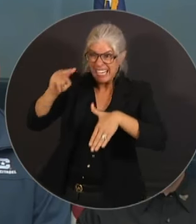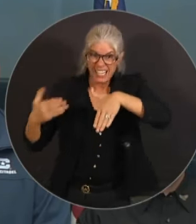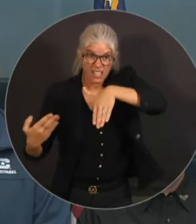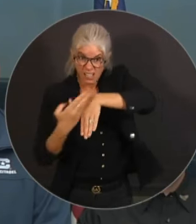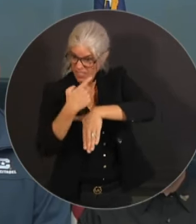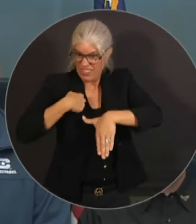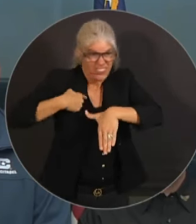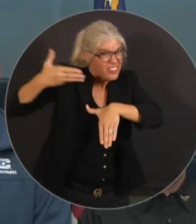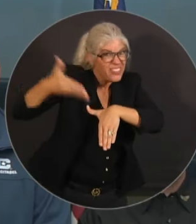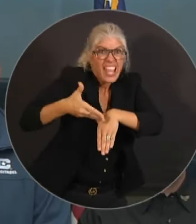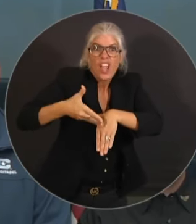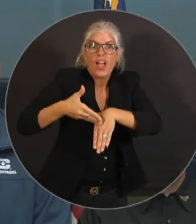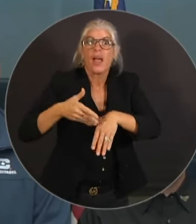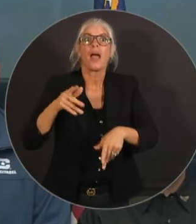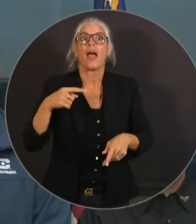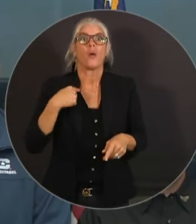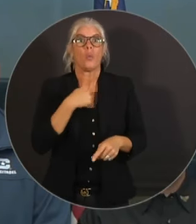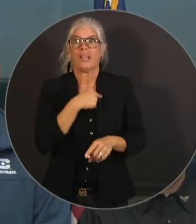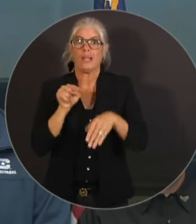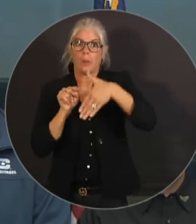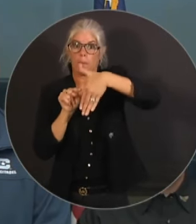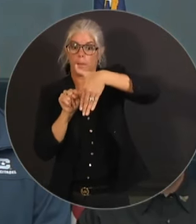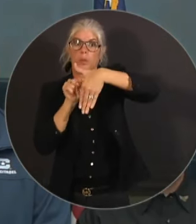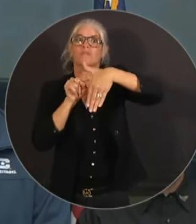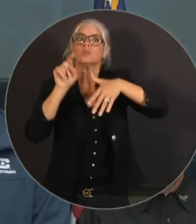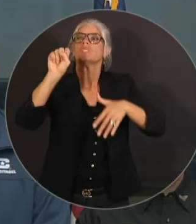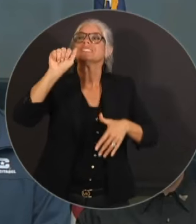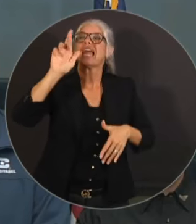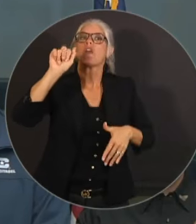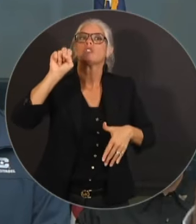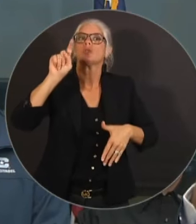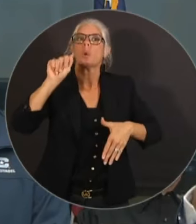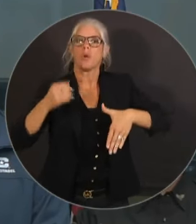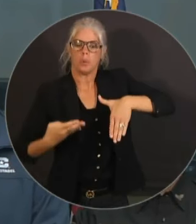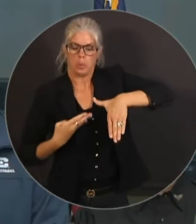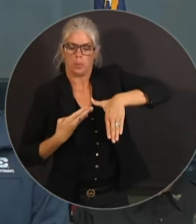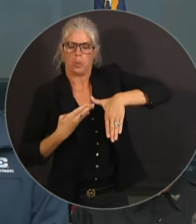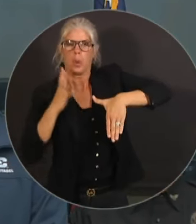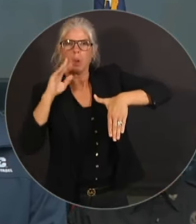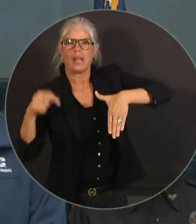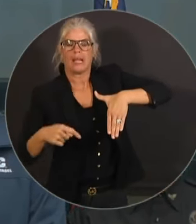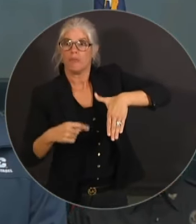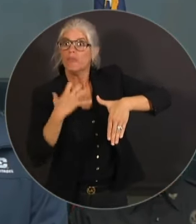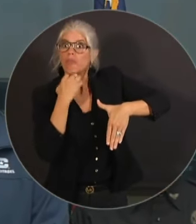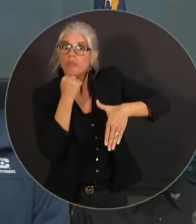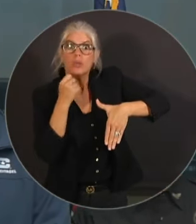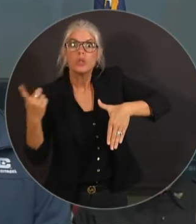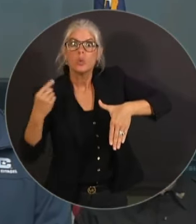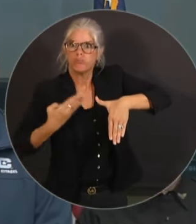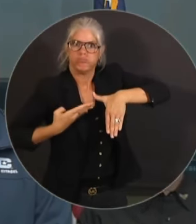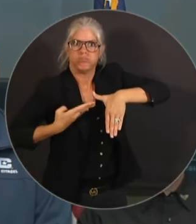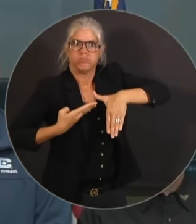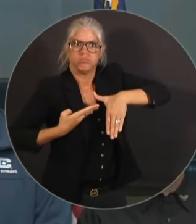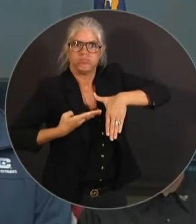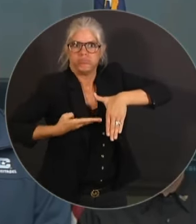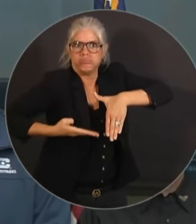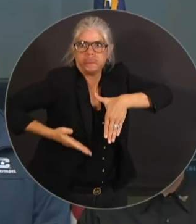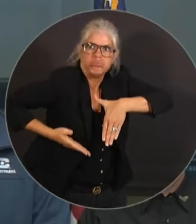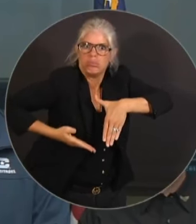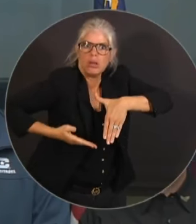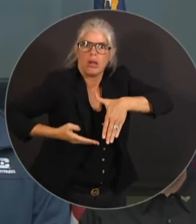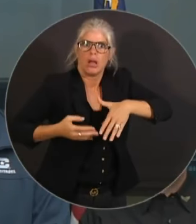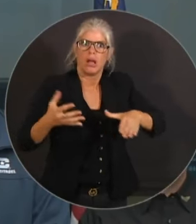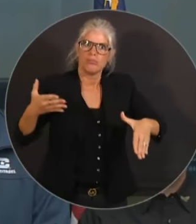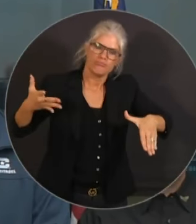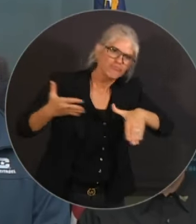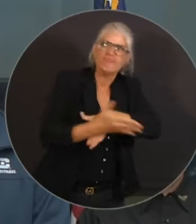went to Sarasota the next morning thinking, okay, maybe it's gone further south. And then it ended up going all the way down, making landfall in Lee